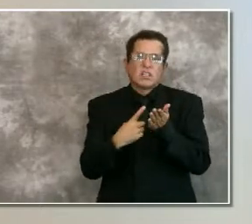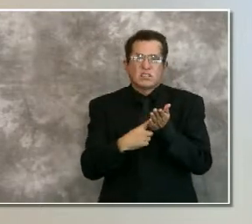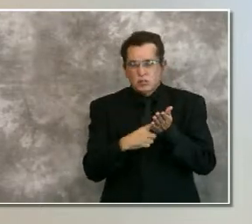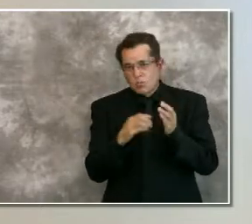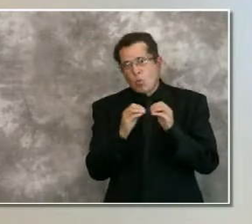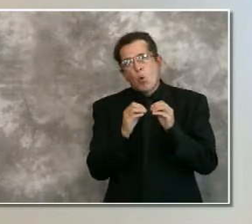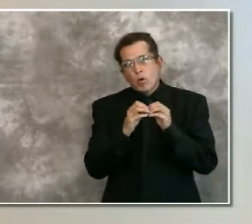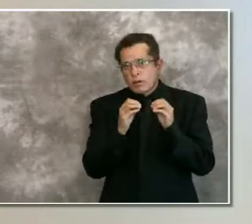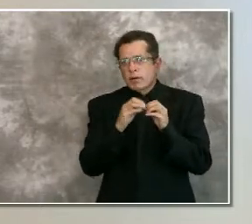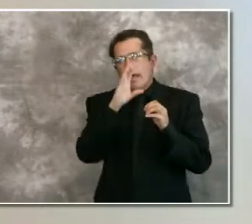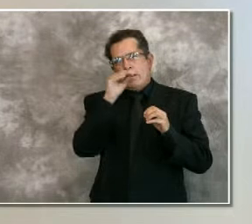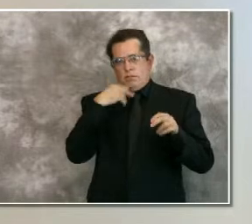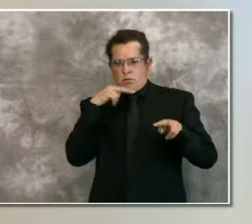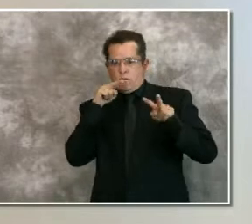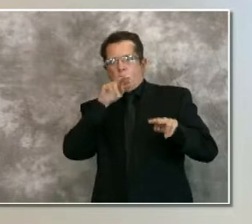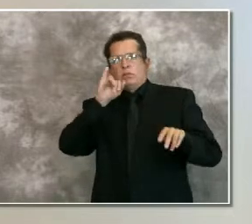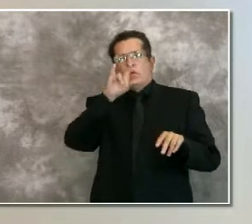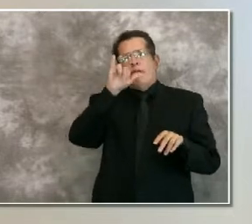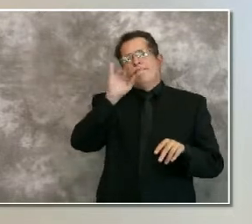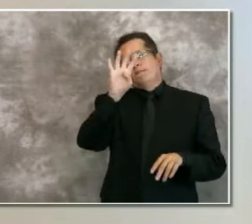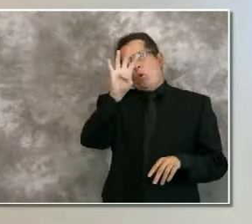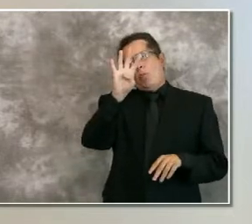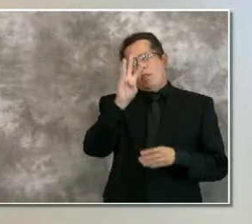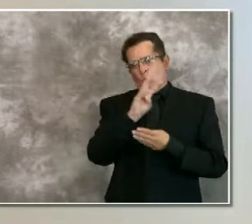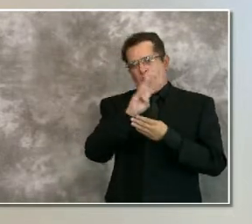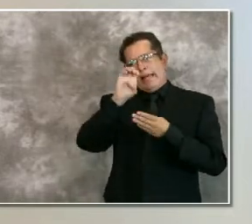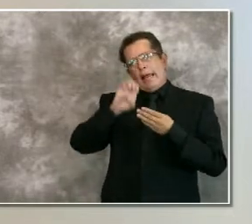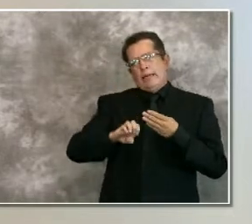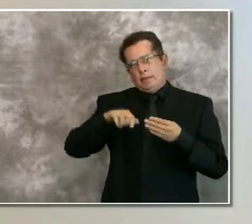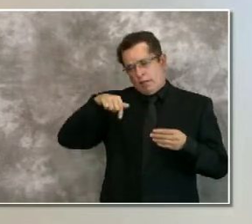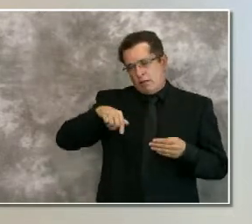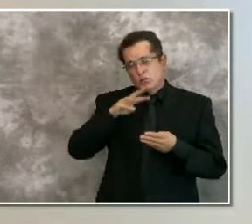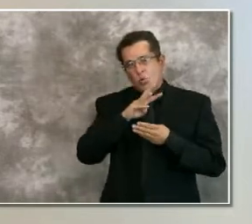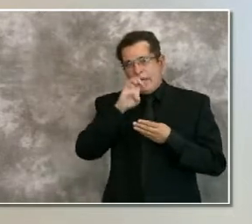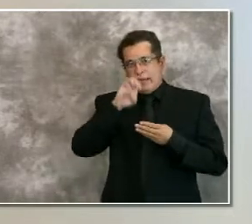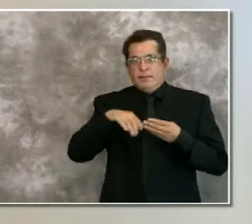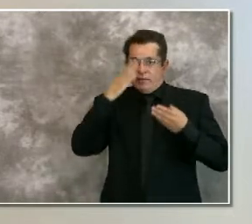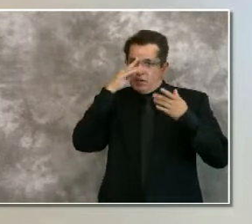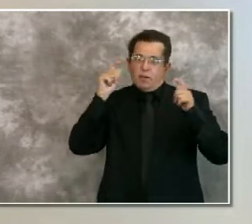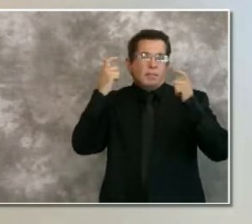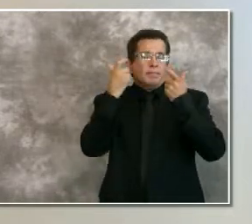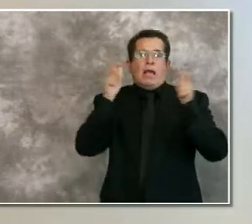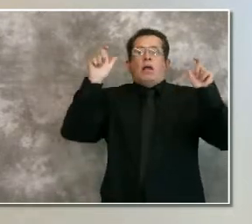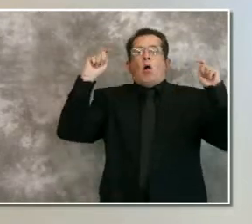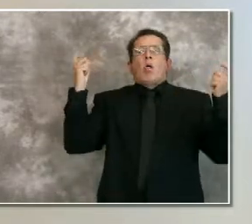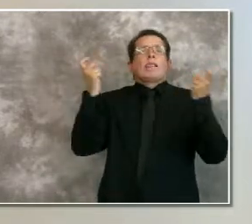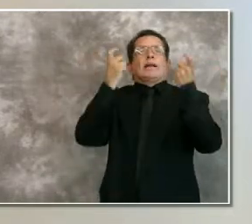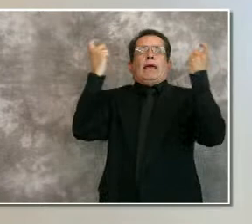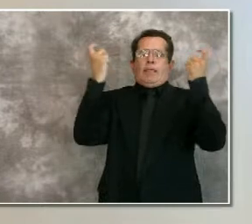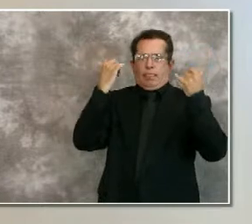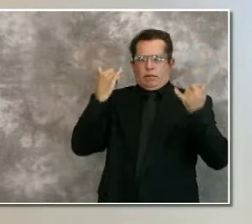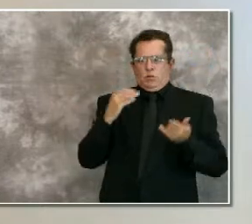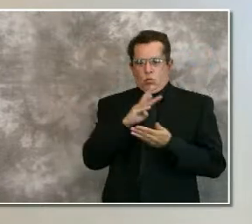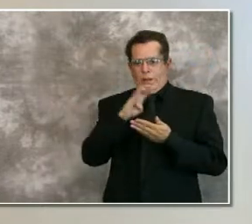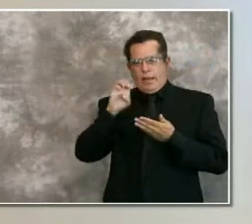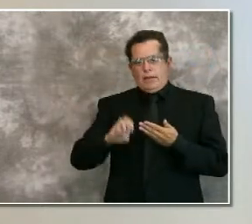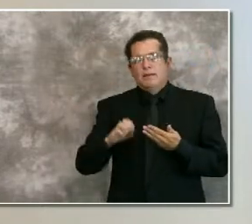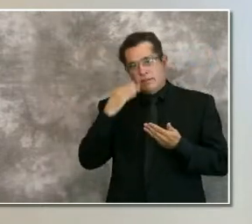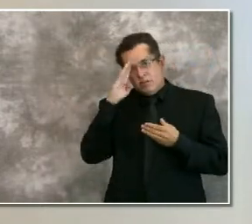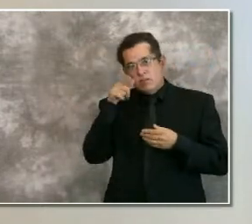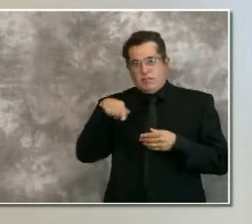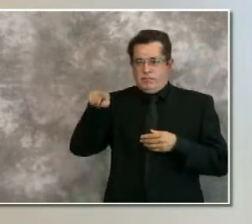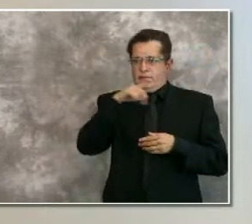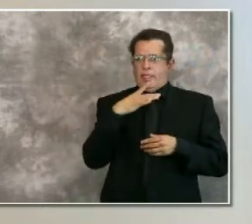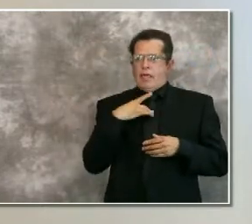really want to focus around July 4th weekend. This is obviously a large holiday. It is common for folks